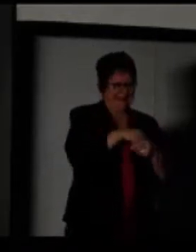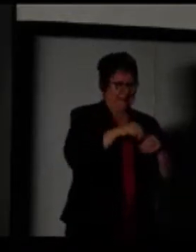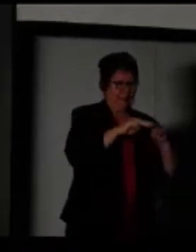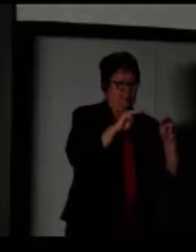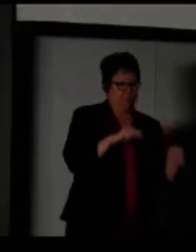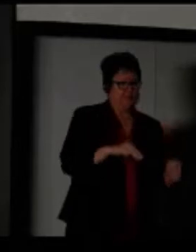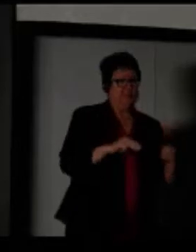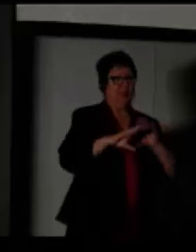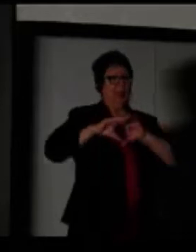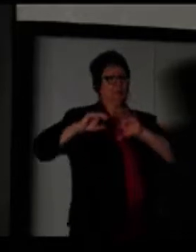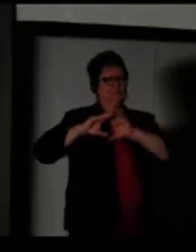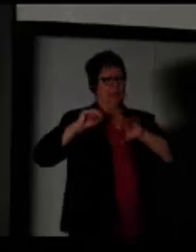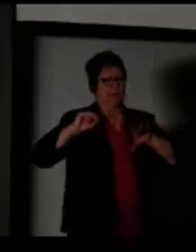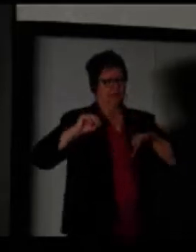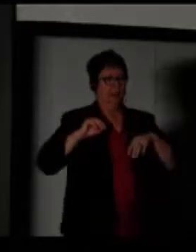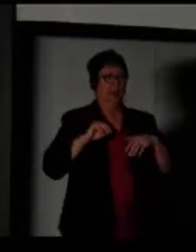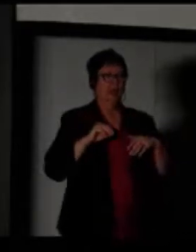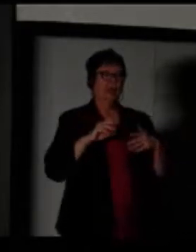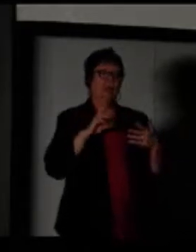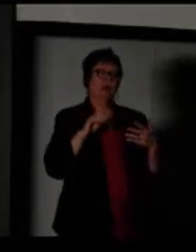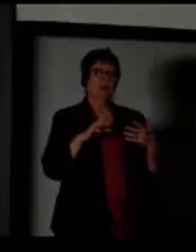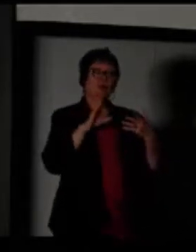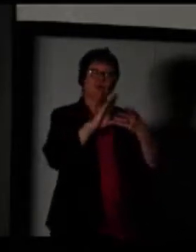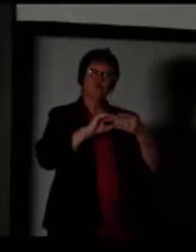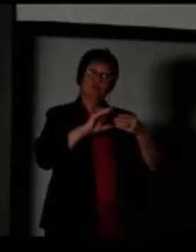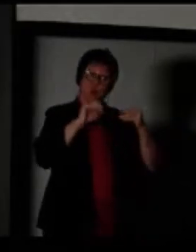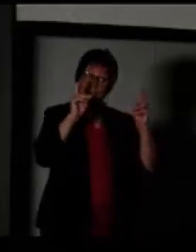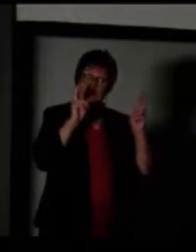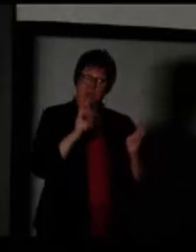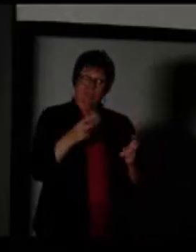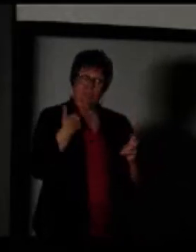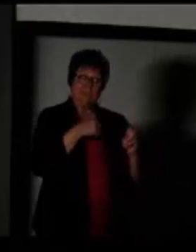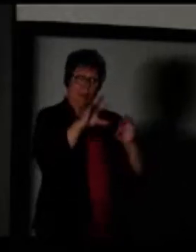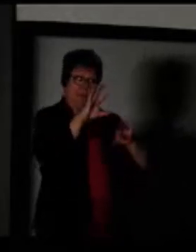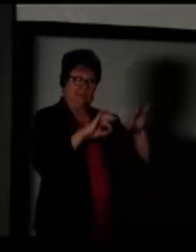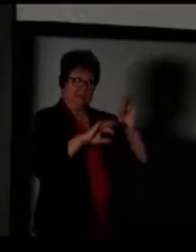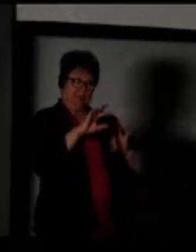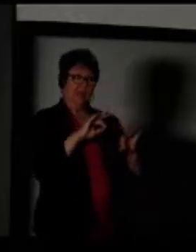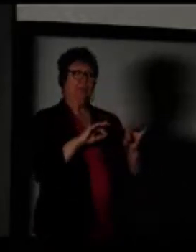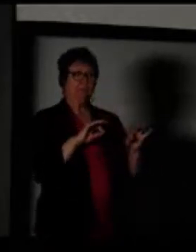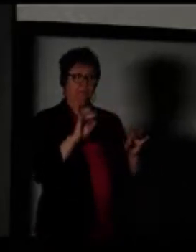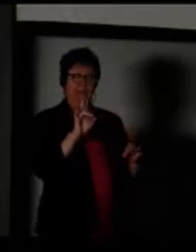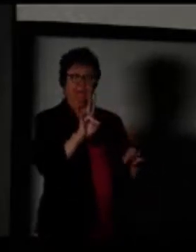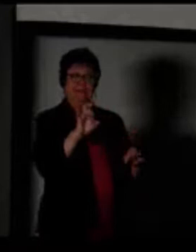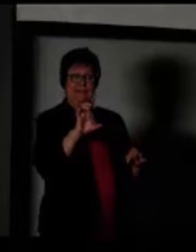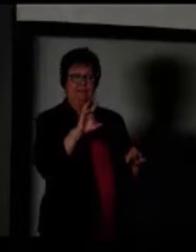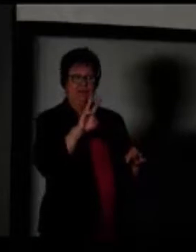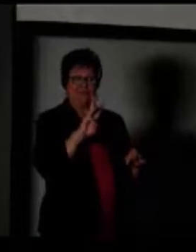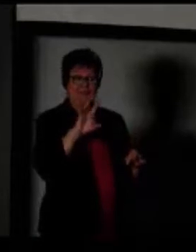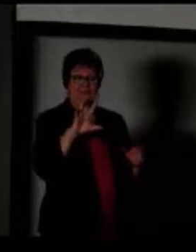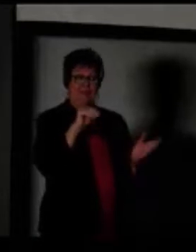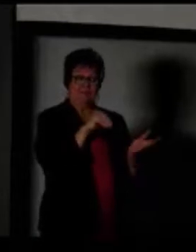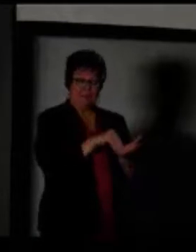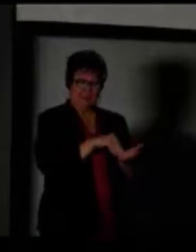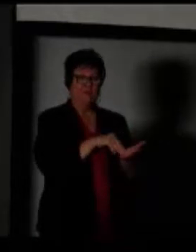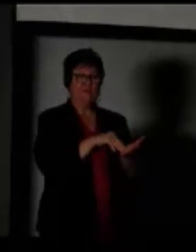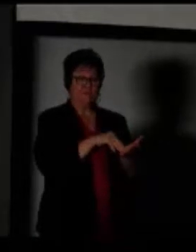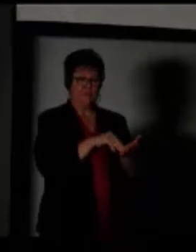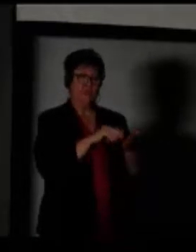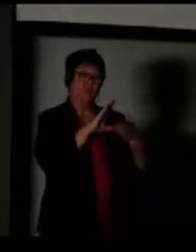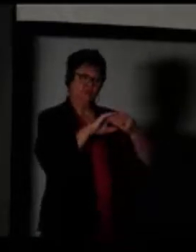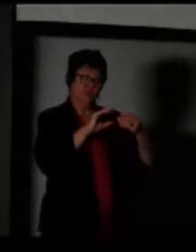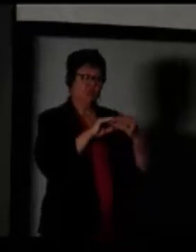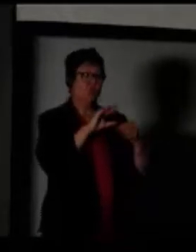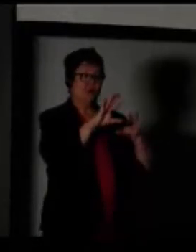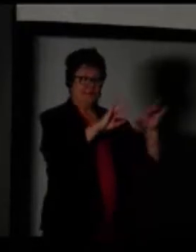opened the app. The story topics that we selected, we had about 765,000 stories that